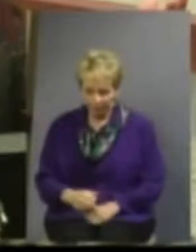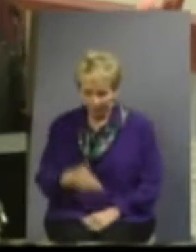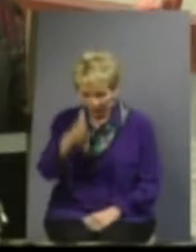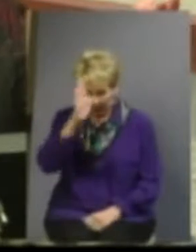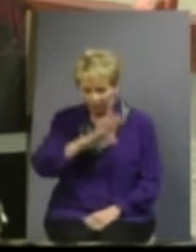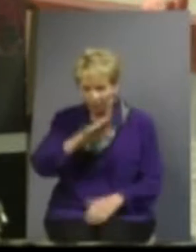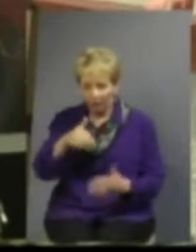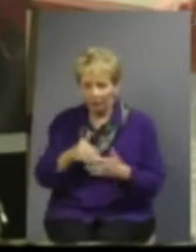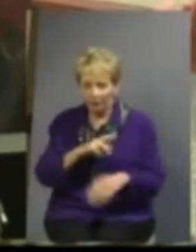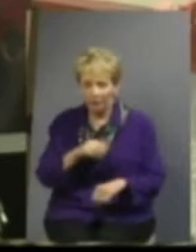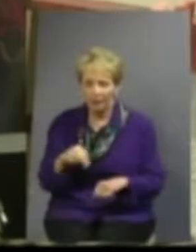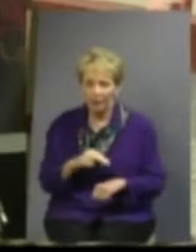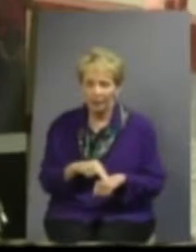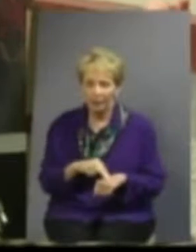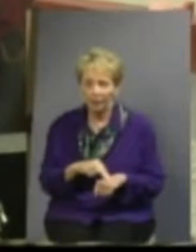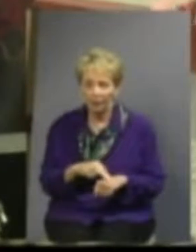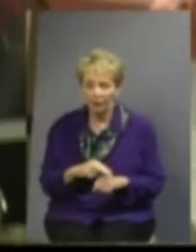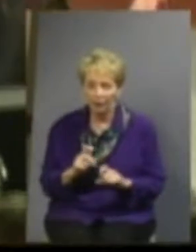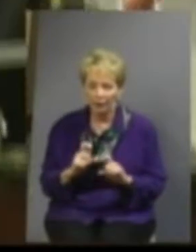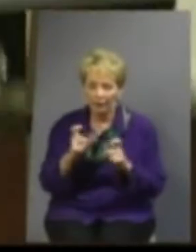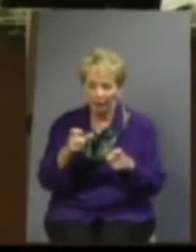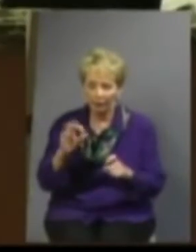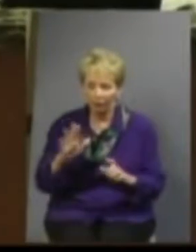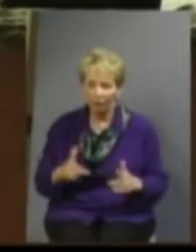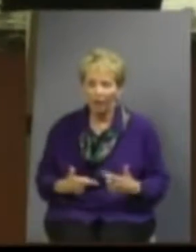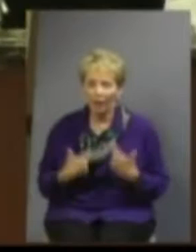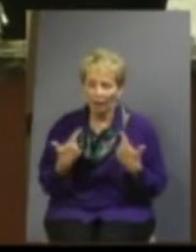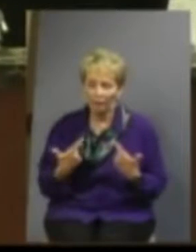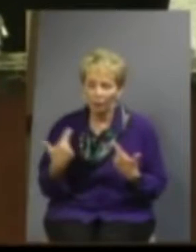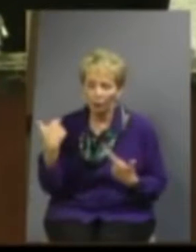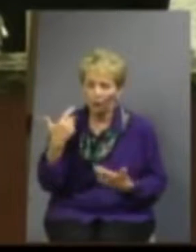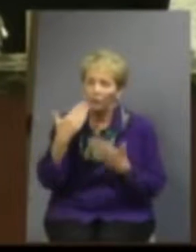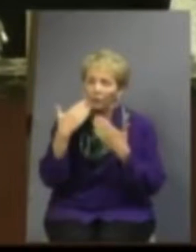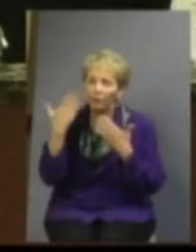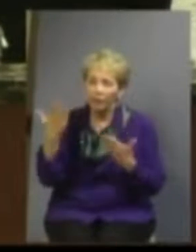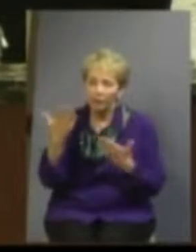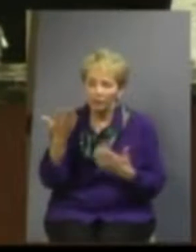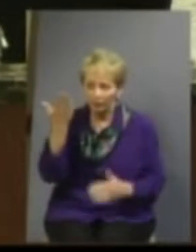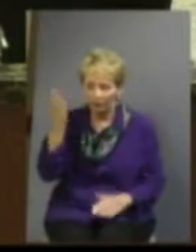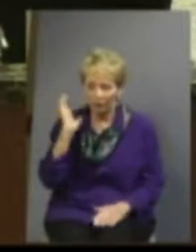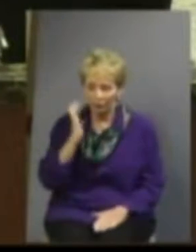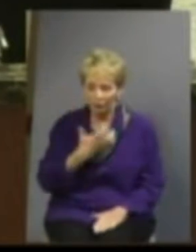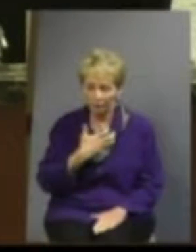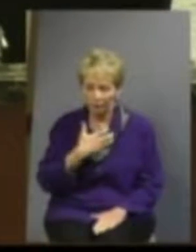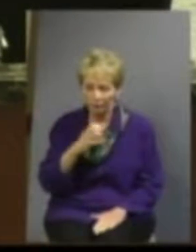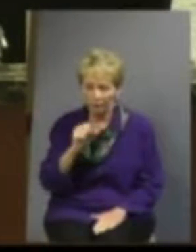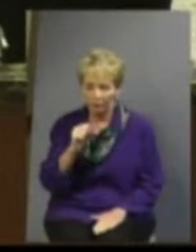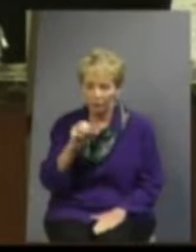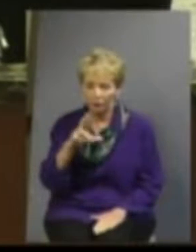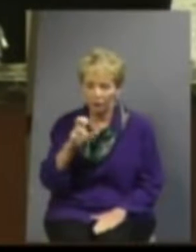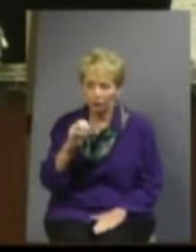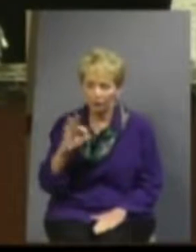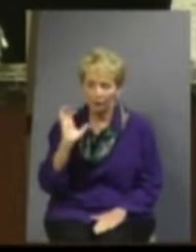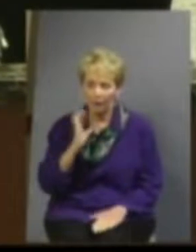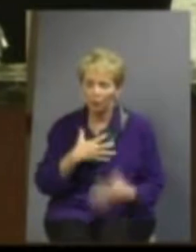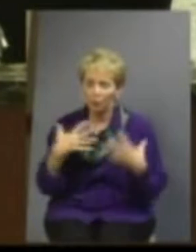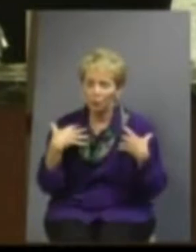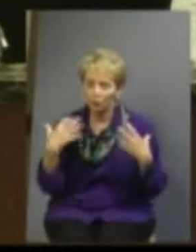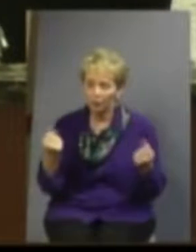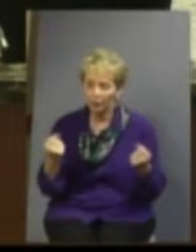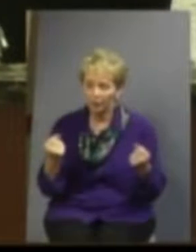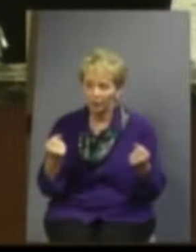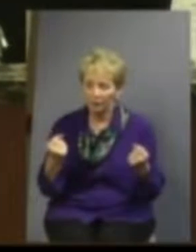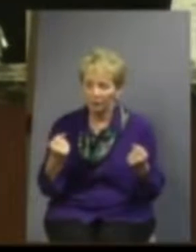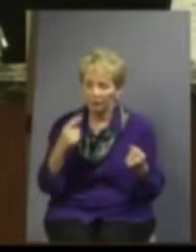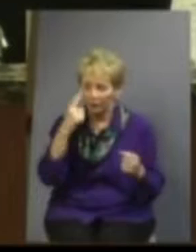God of all the nations, giver of life, we thank you that you are our source of strength and the hope of